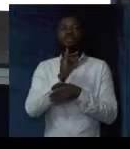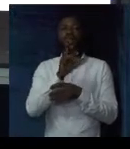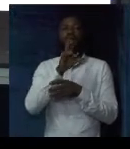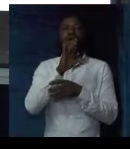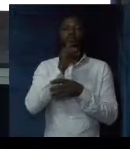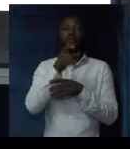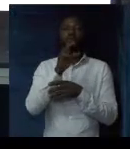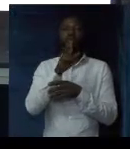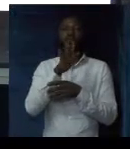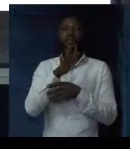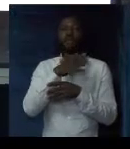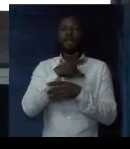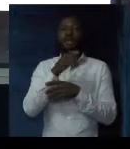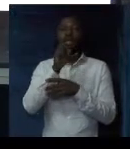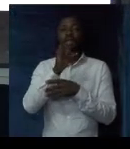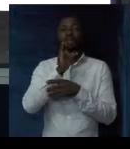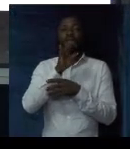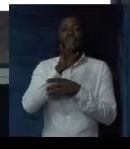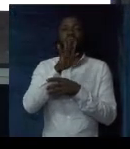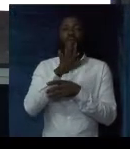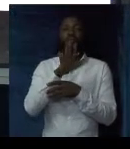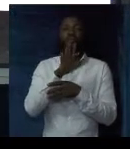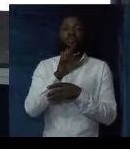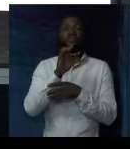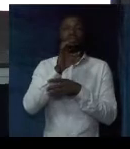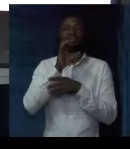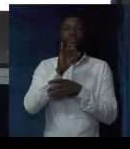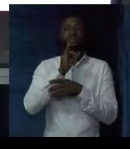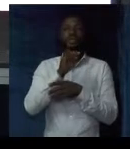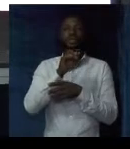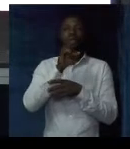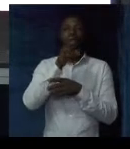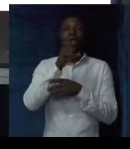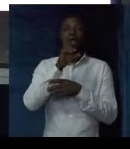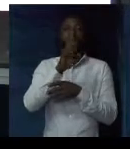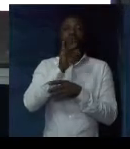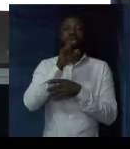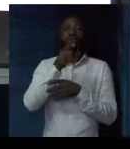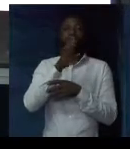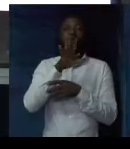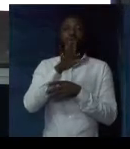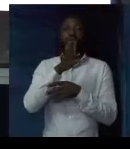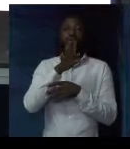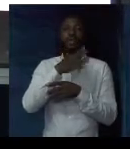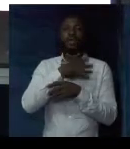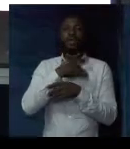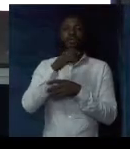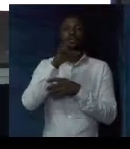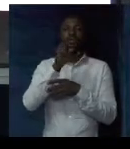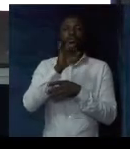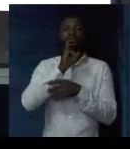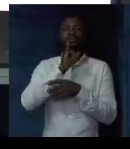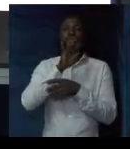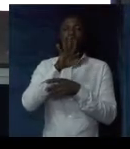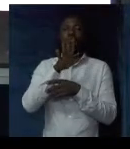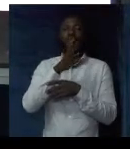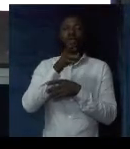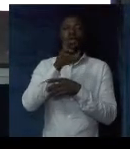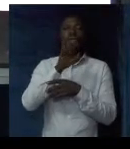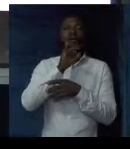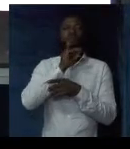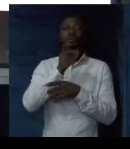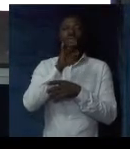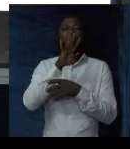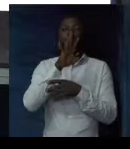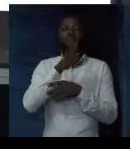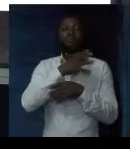is R is 135 and S is 45. C is R is 145 and S is 45. And the last